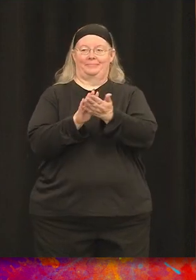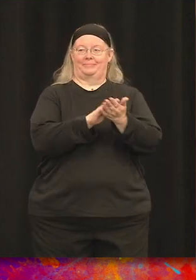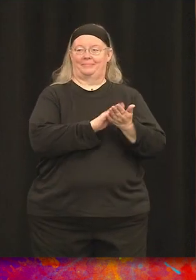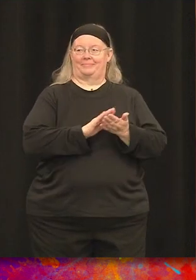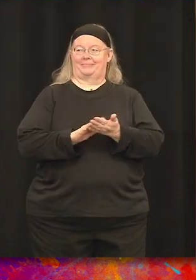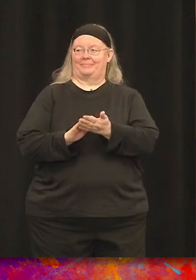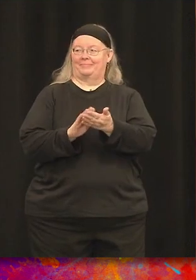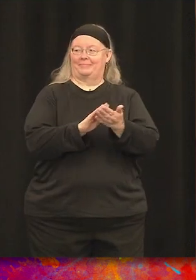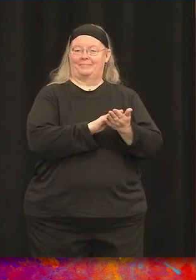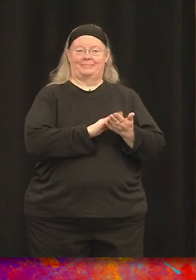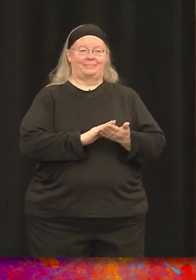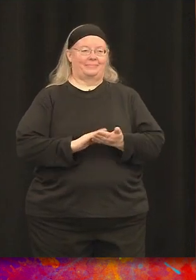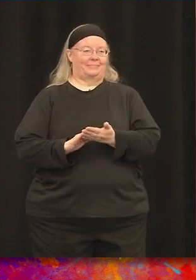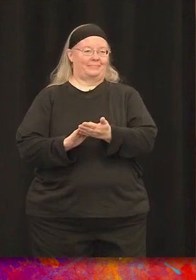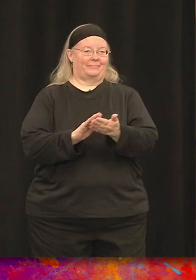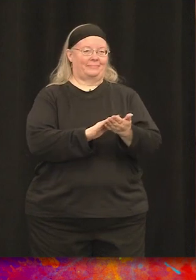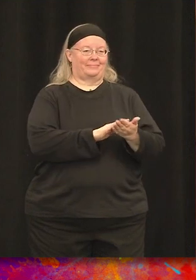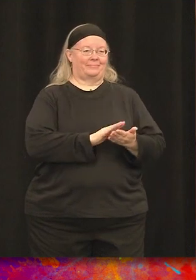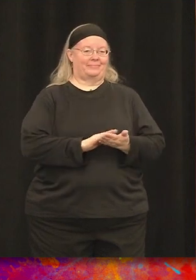This one is for you. Stand